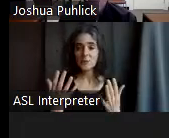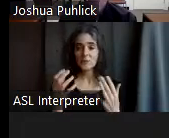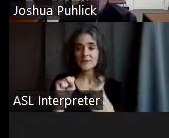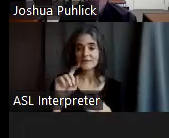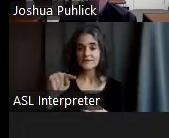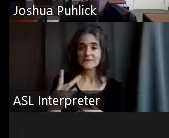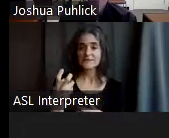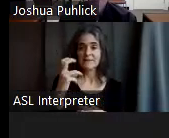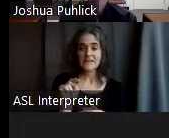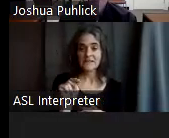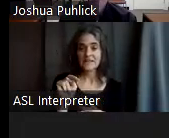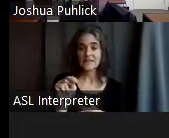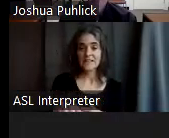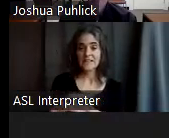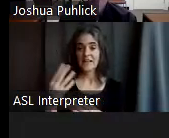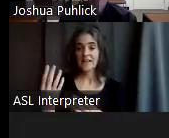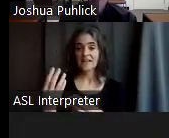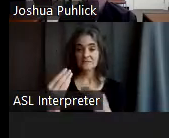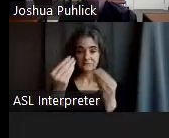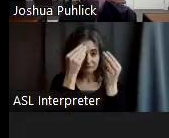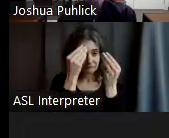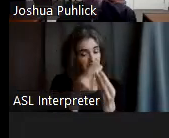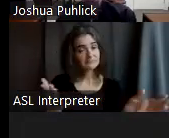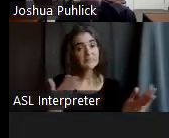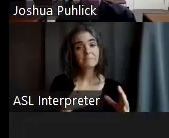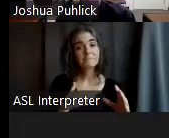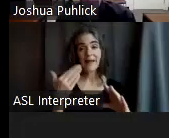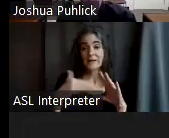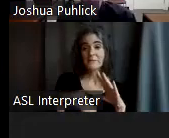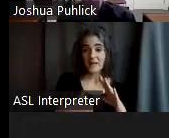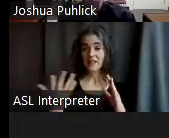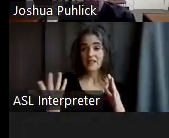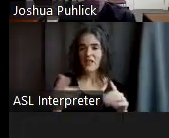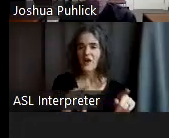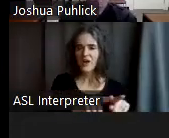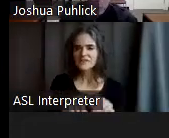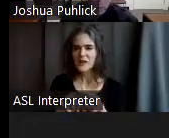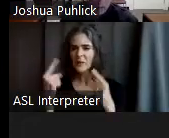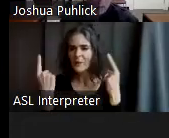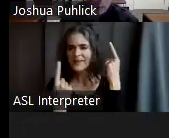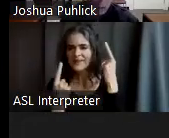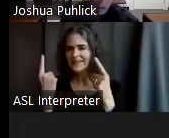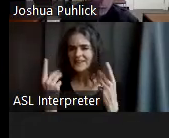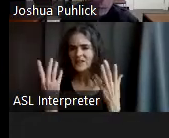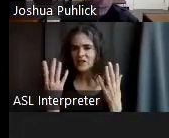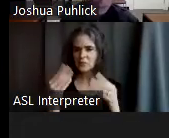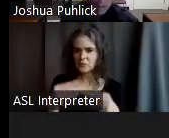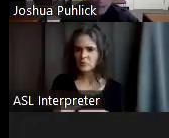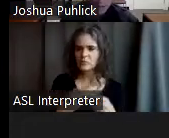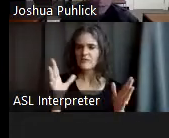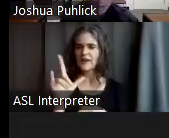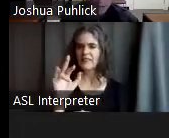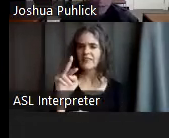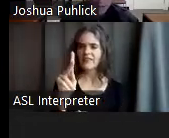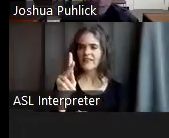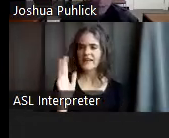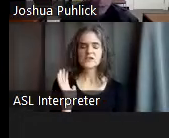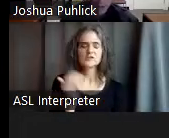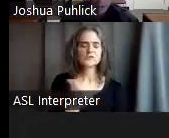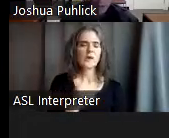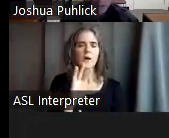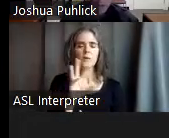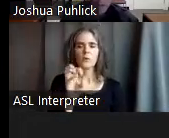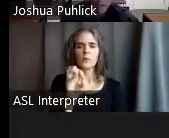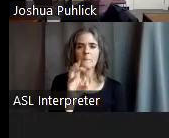can provide my email. I think he may have provided the link to our website at the center here in